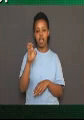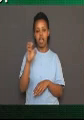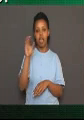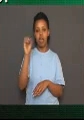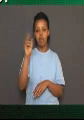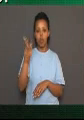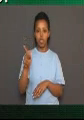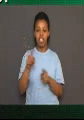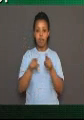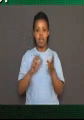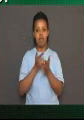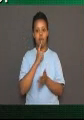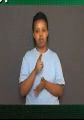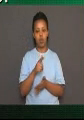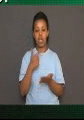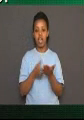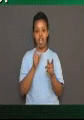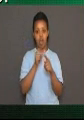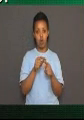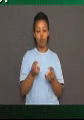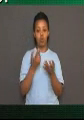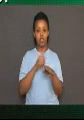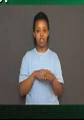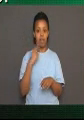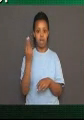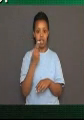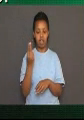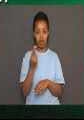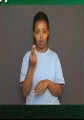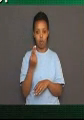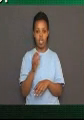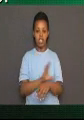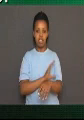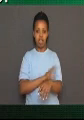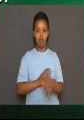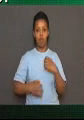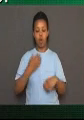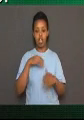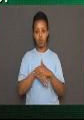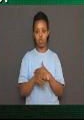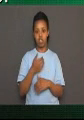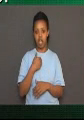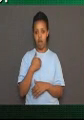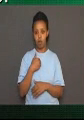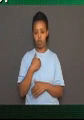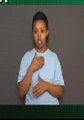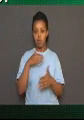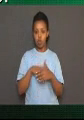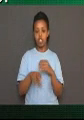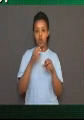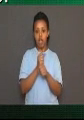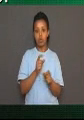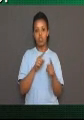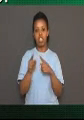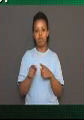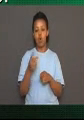Polyploid is a term that is used to describe cells and organisms that contain more